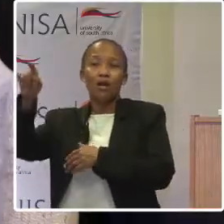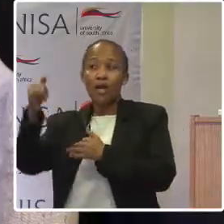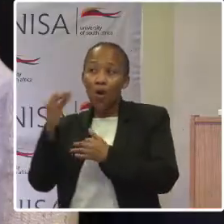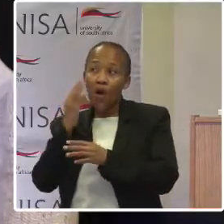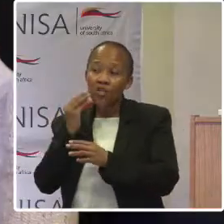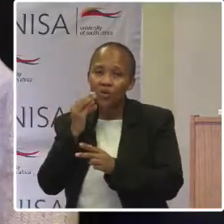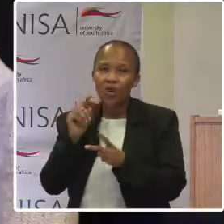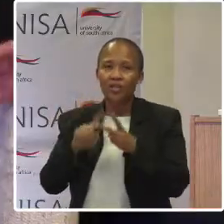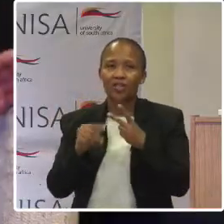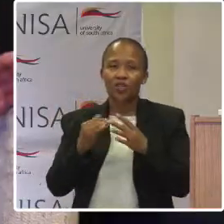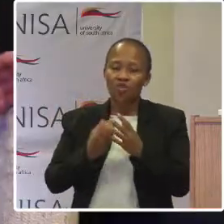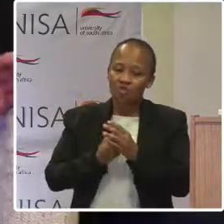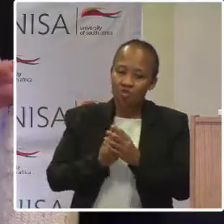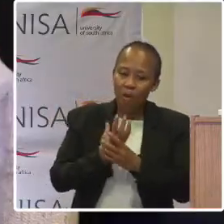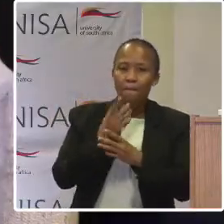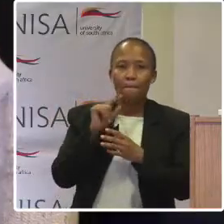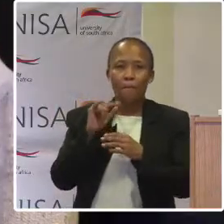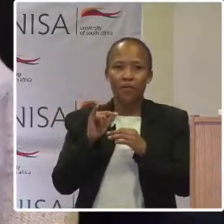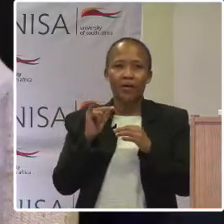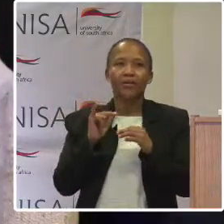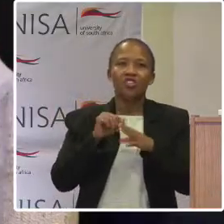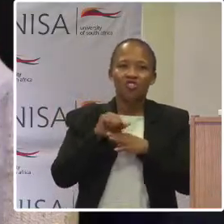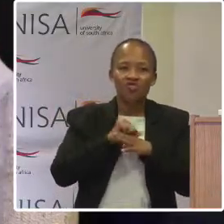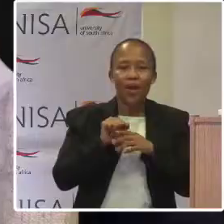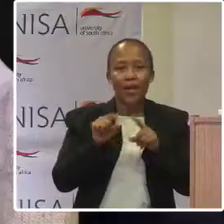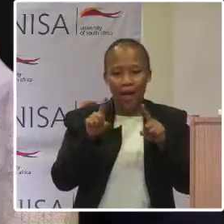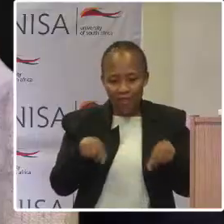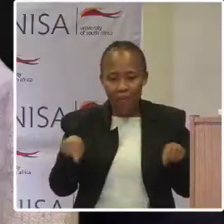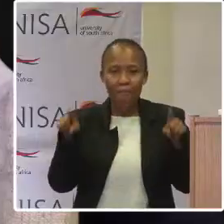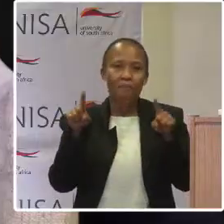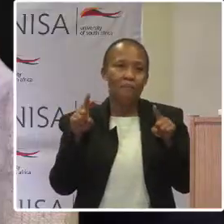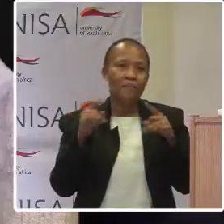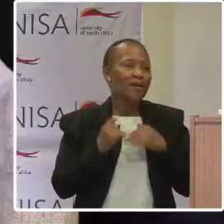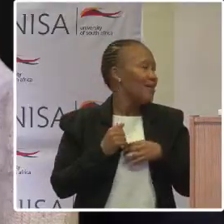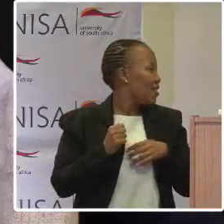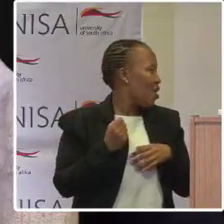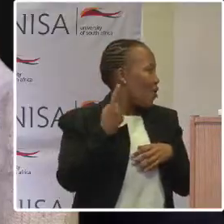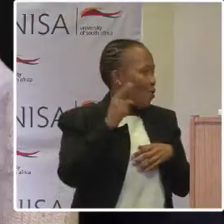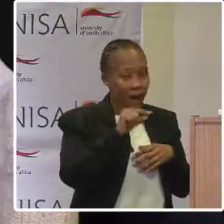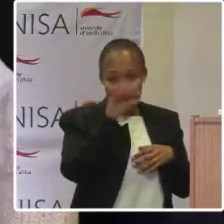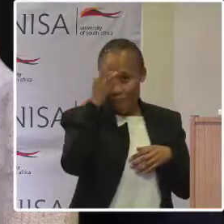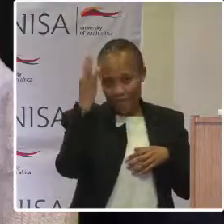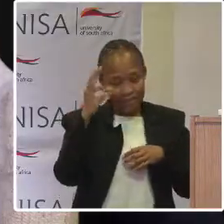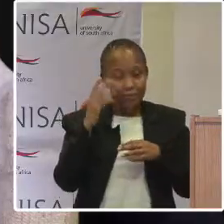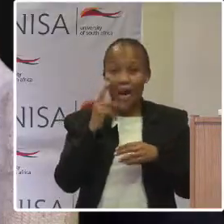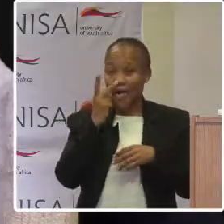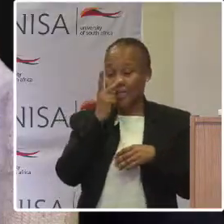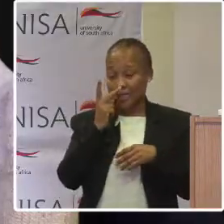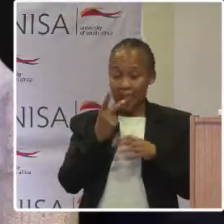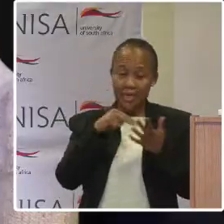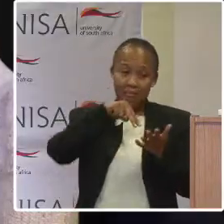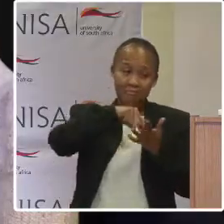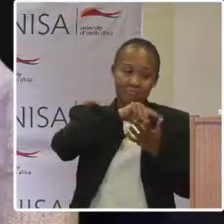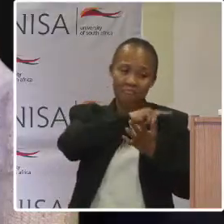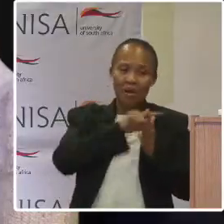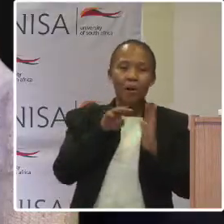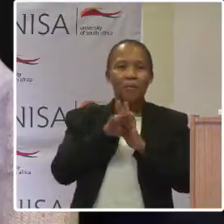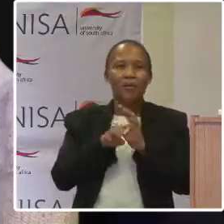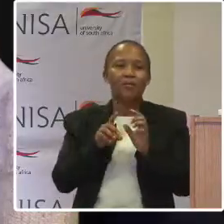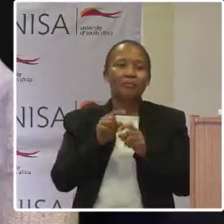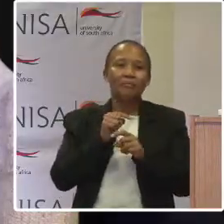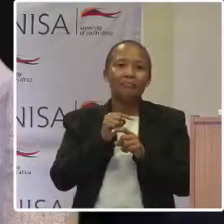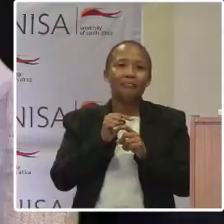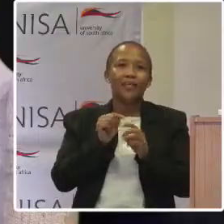them. That's what is going to happen. 1 minute, I see. We are running out of time. The second question was